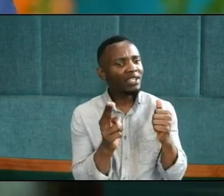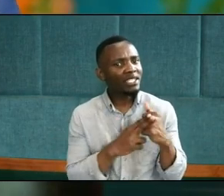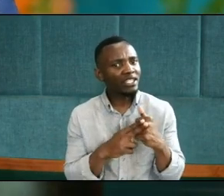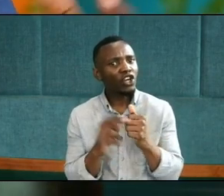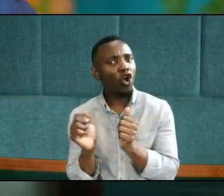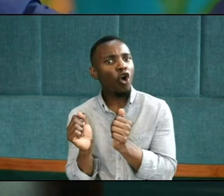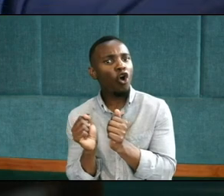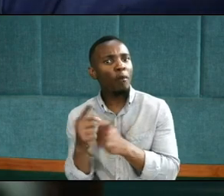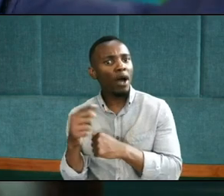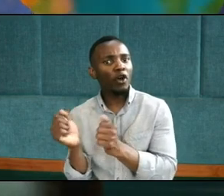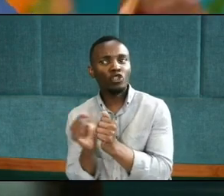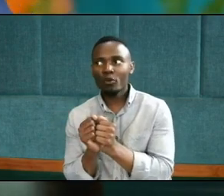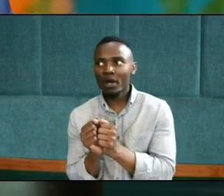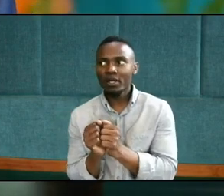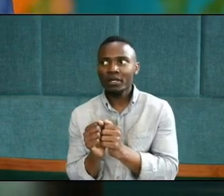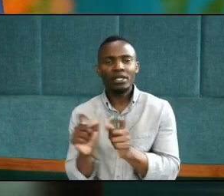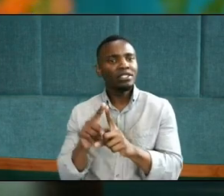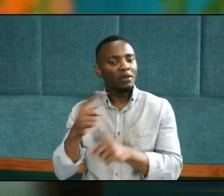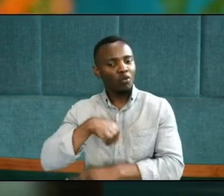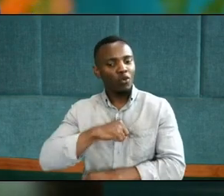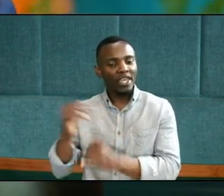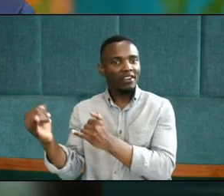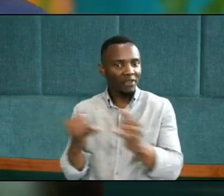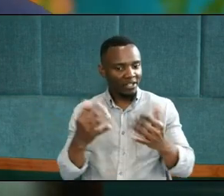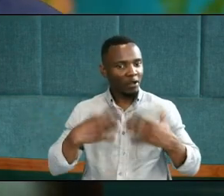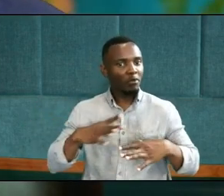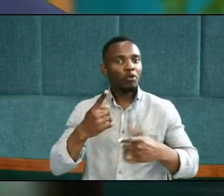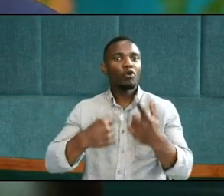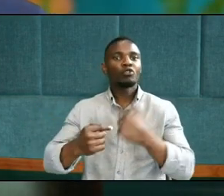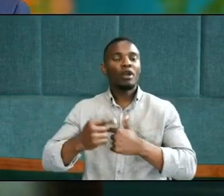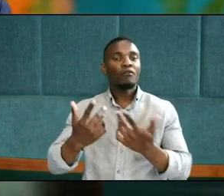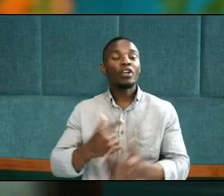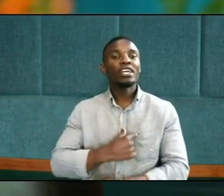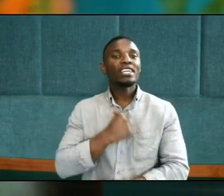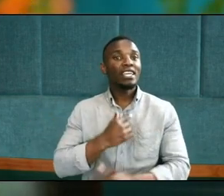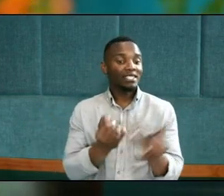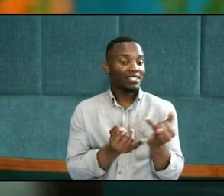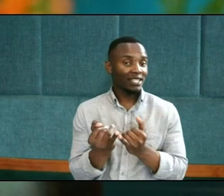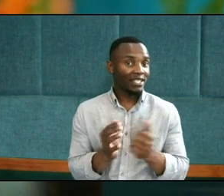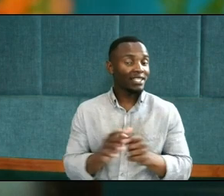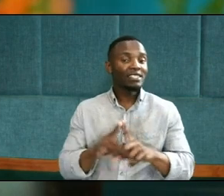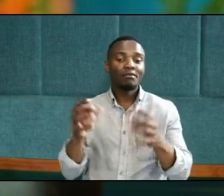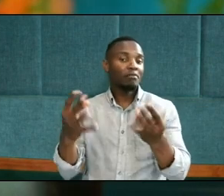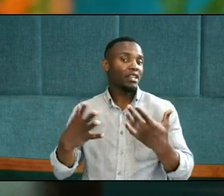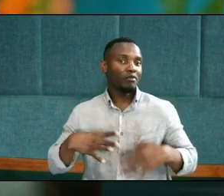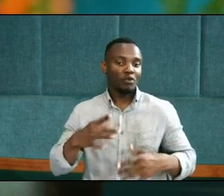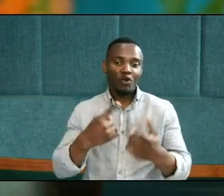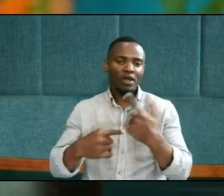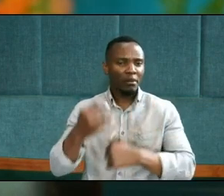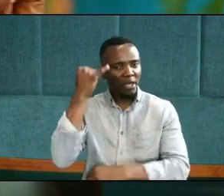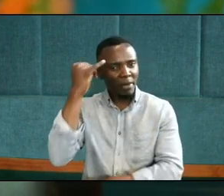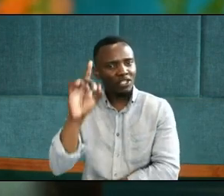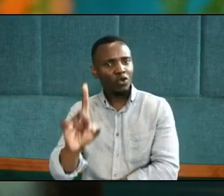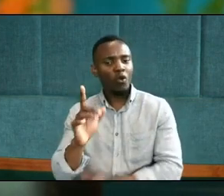remember. And we invited people to come for guest Sabbath day. And they came. And can you imagine